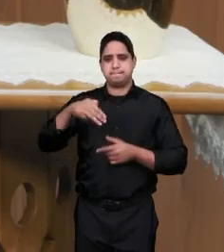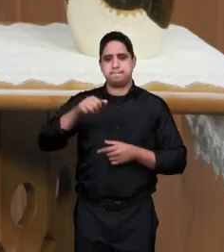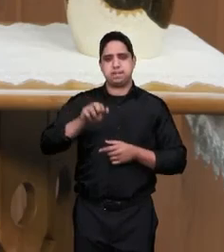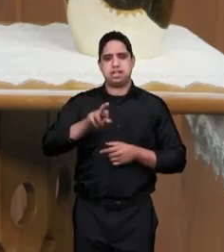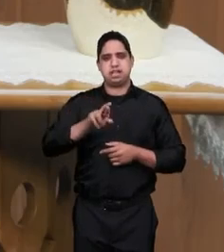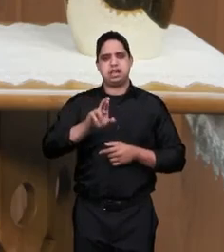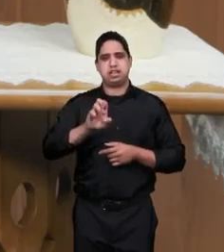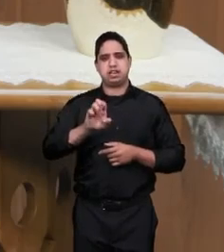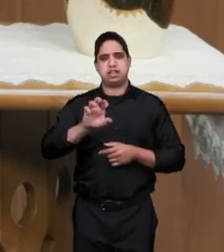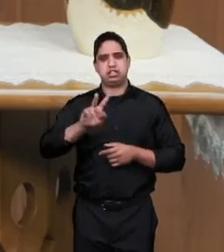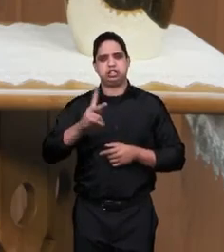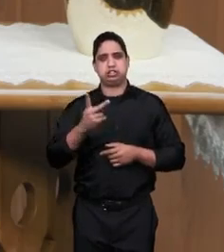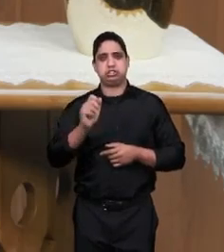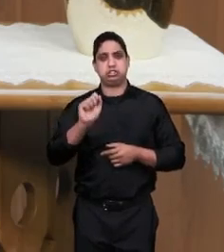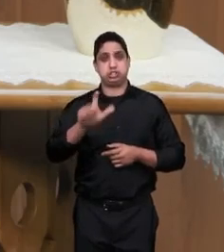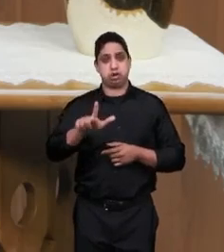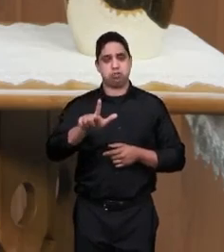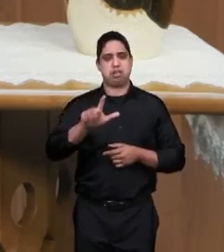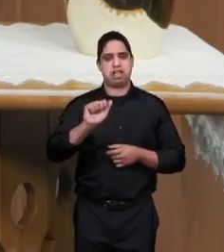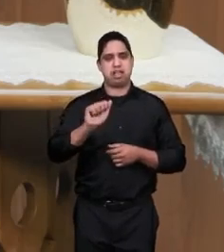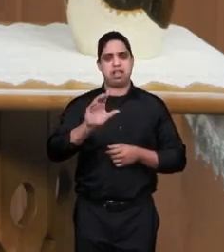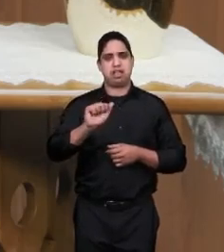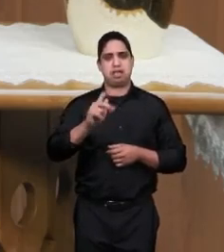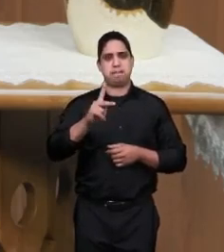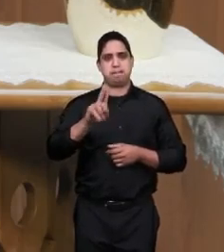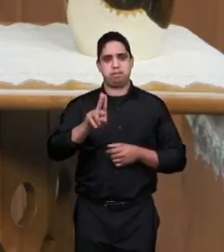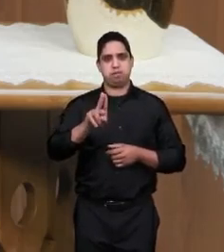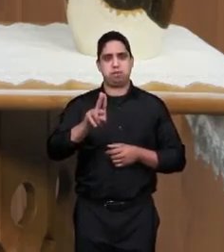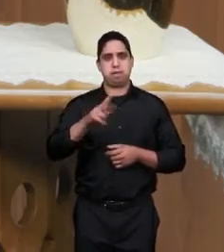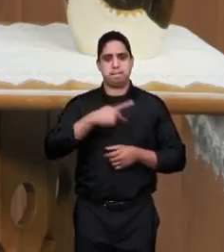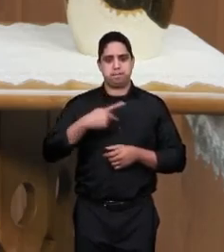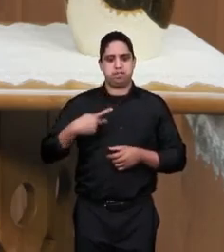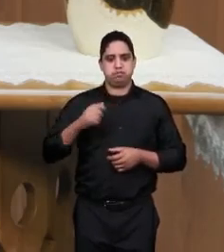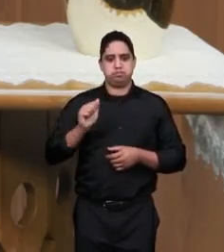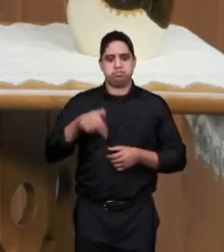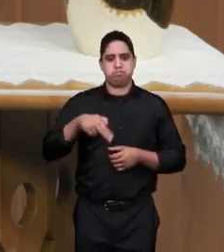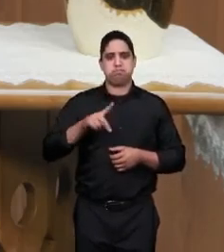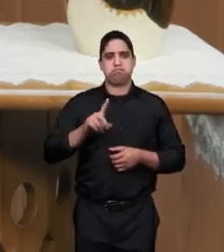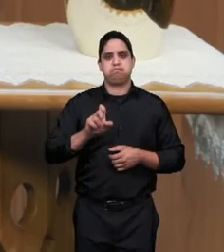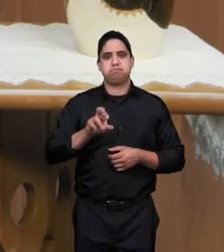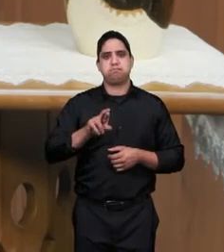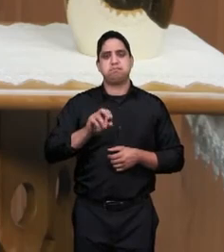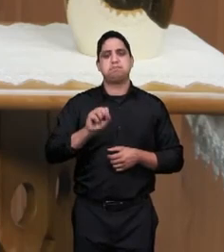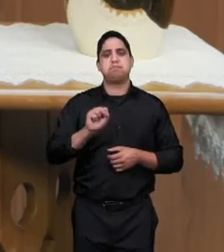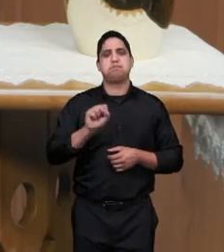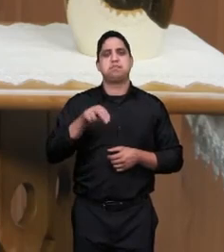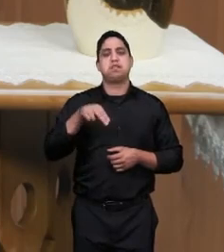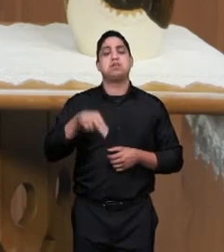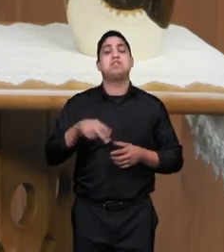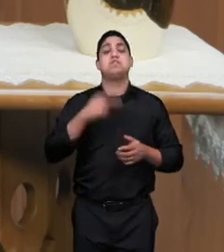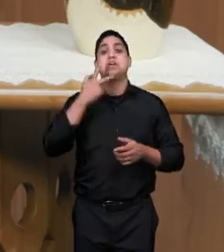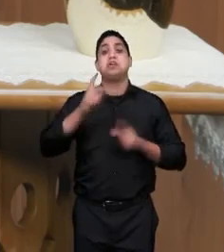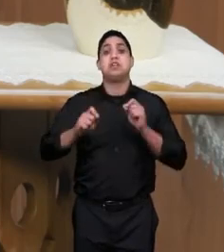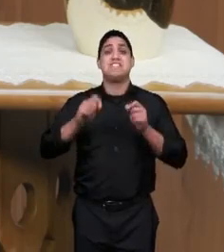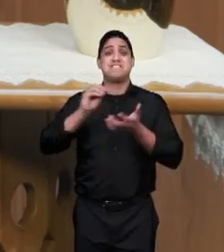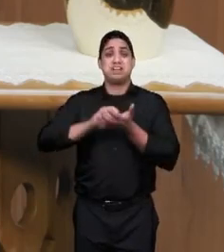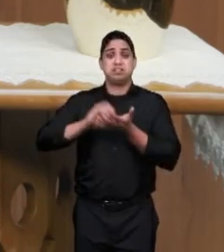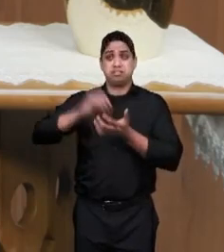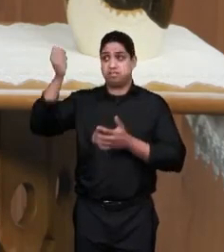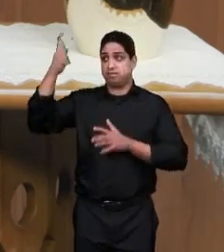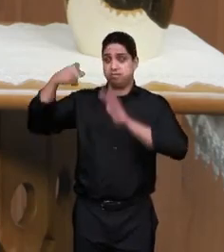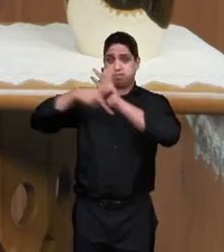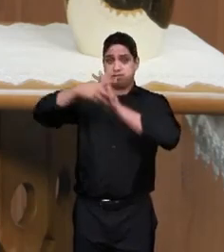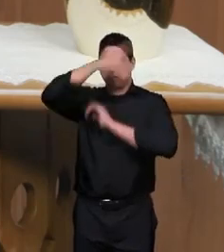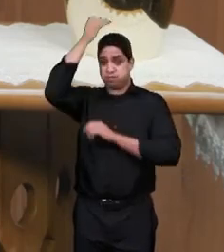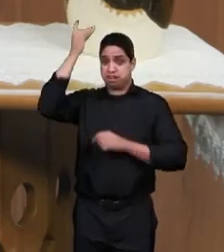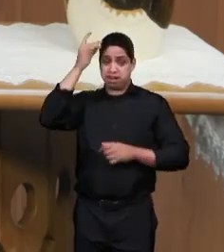Capu, in Marechal, in the central region, Pastor Anderson, they said they lacked the revelation